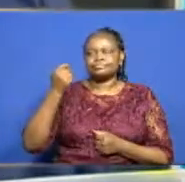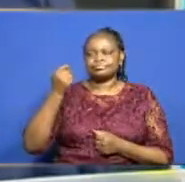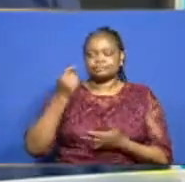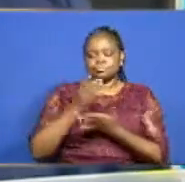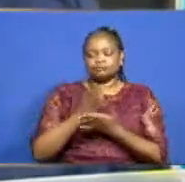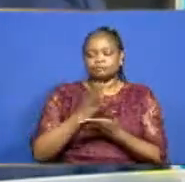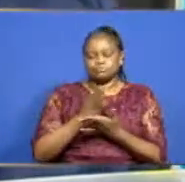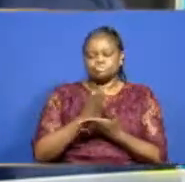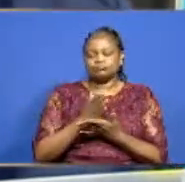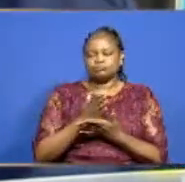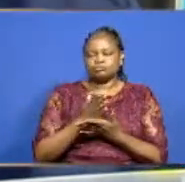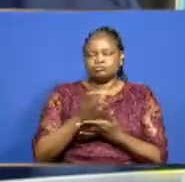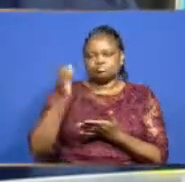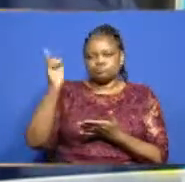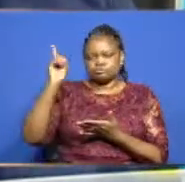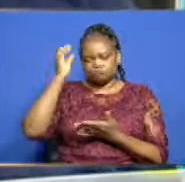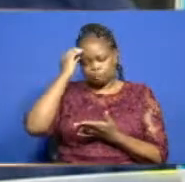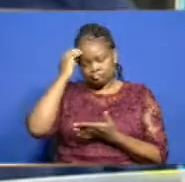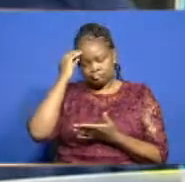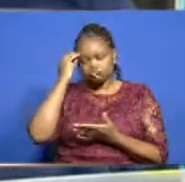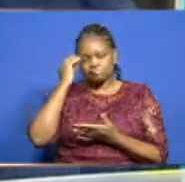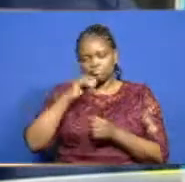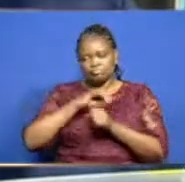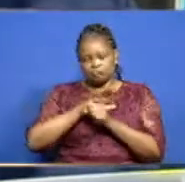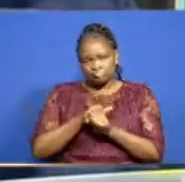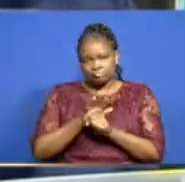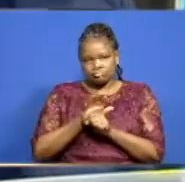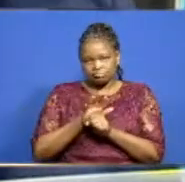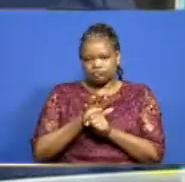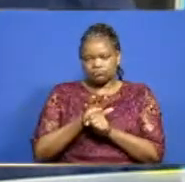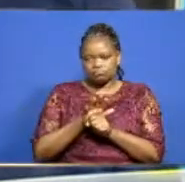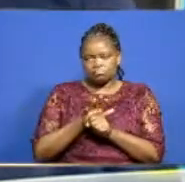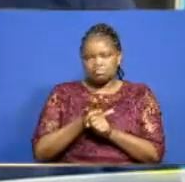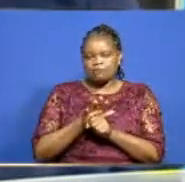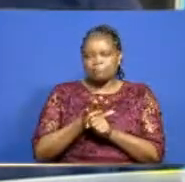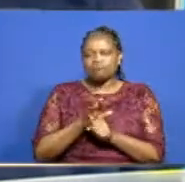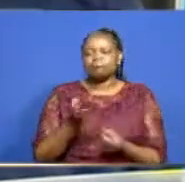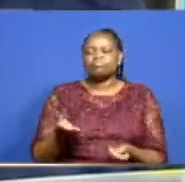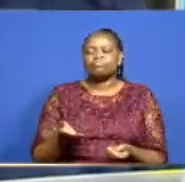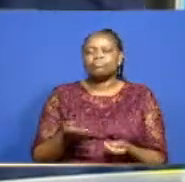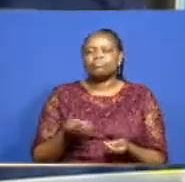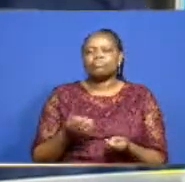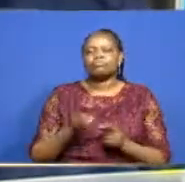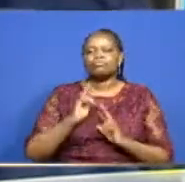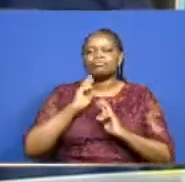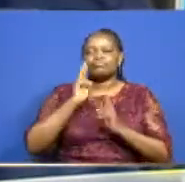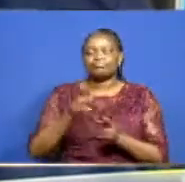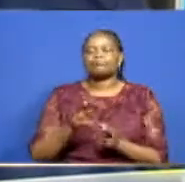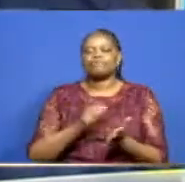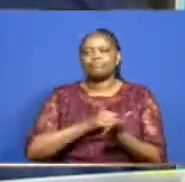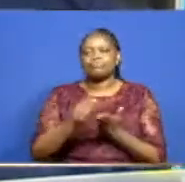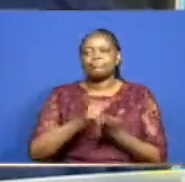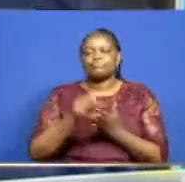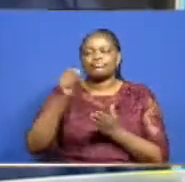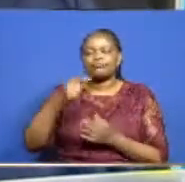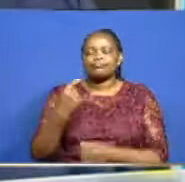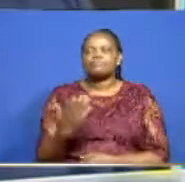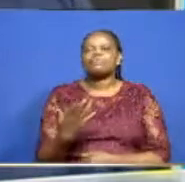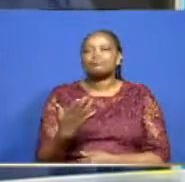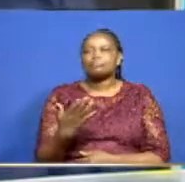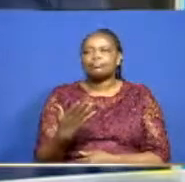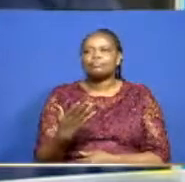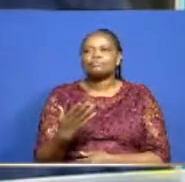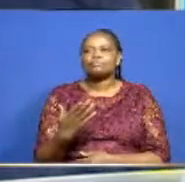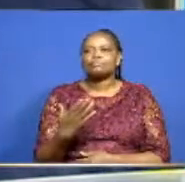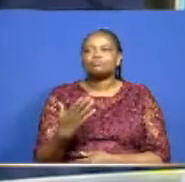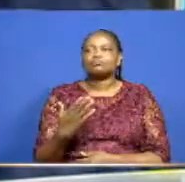Education's COVID-19 response and recovery plan that was published in May 2020, and some of the numbers they were giving as at that